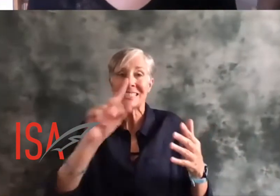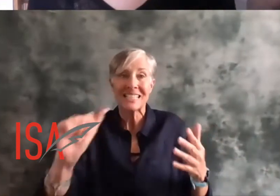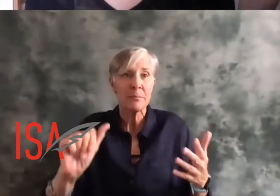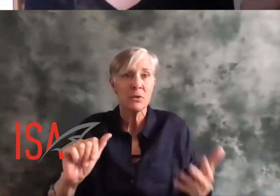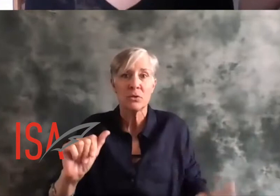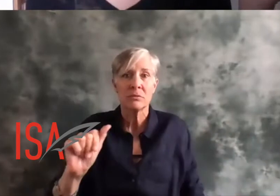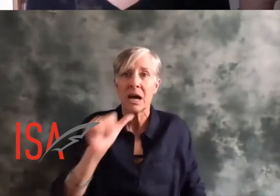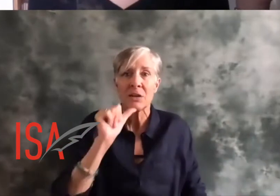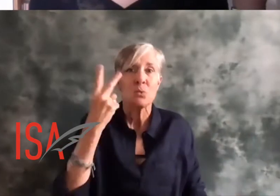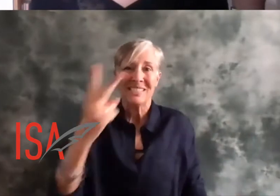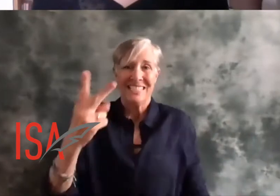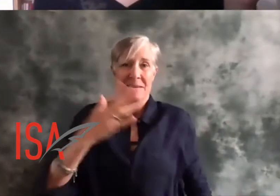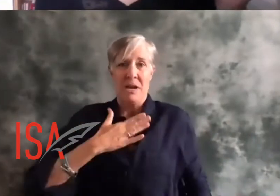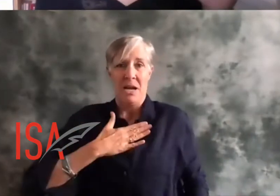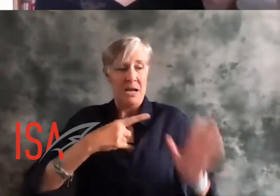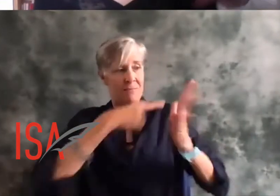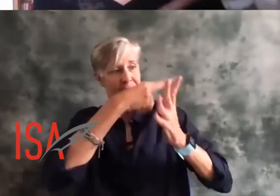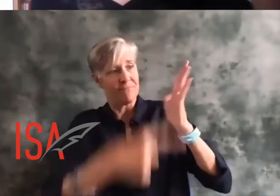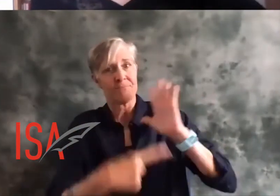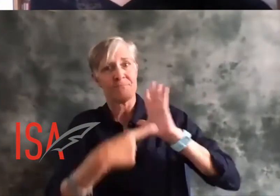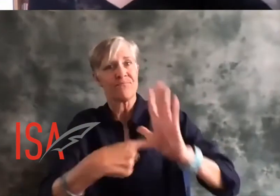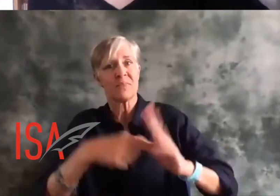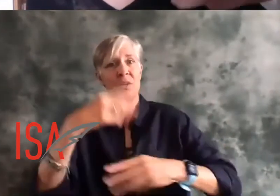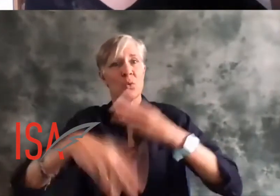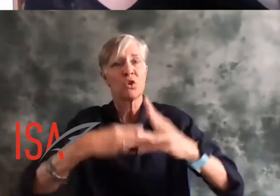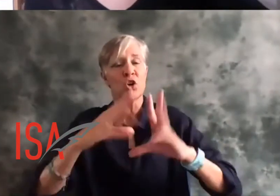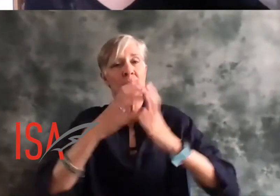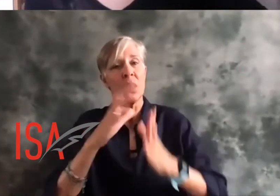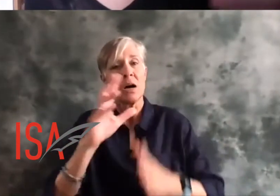Where am I? I'm still not there. And the world